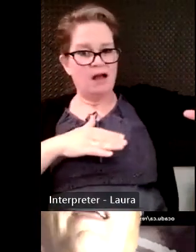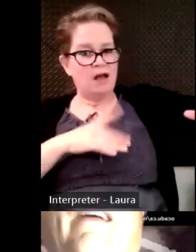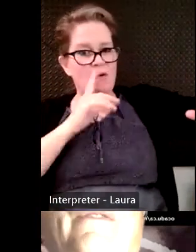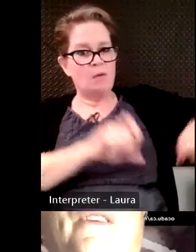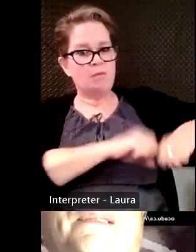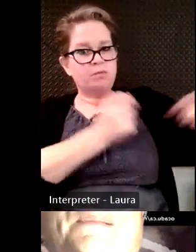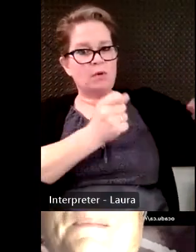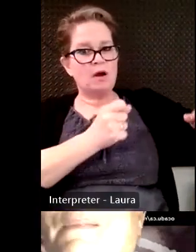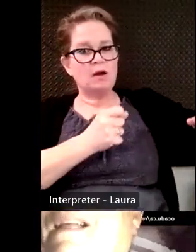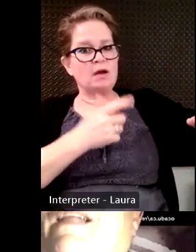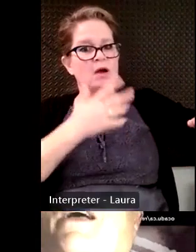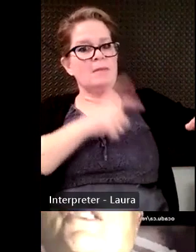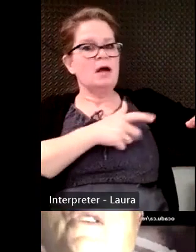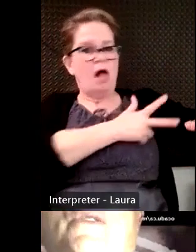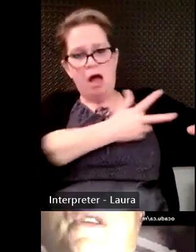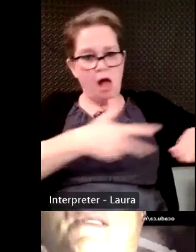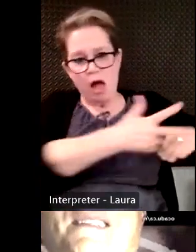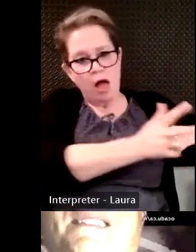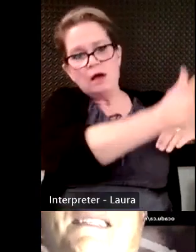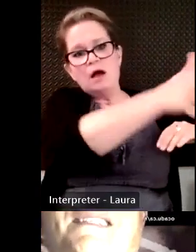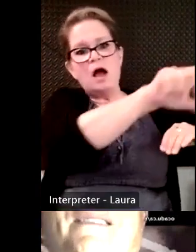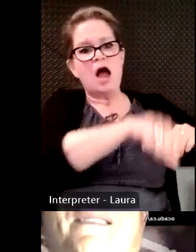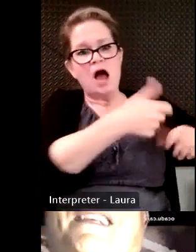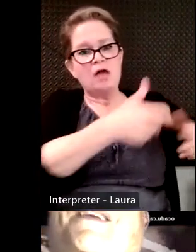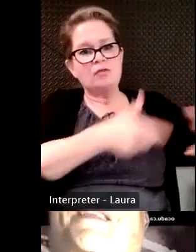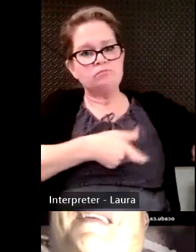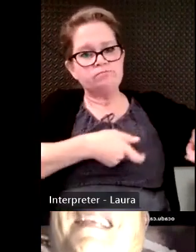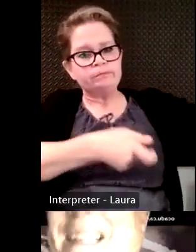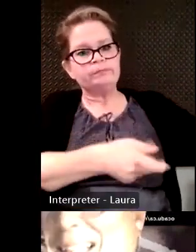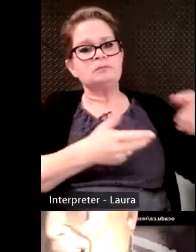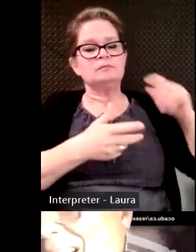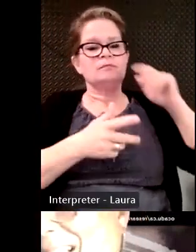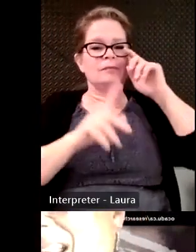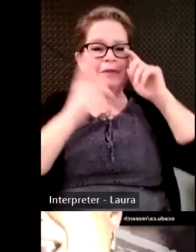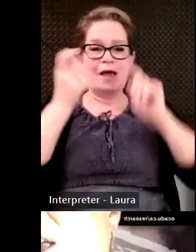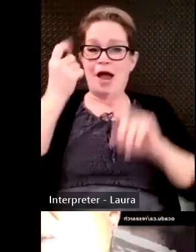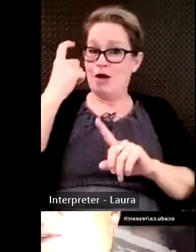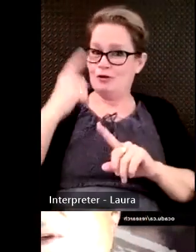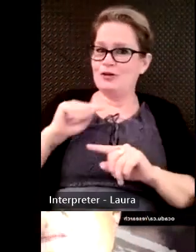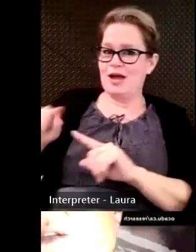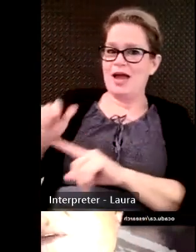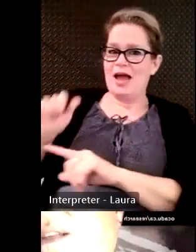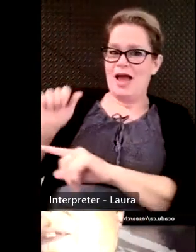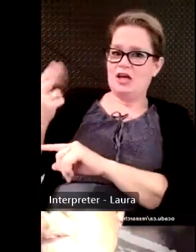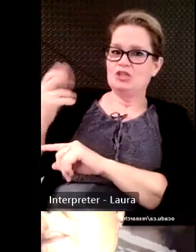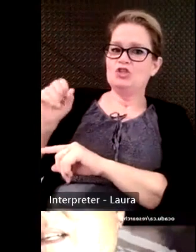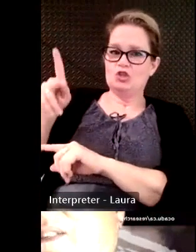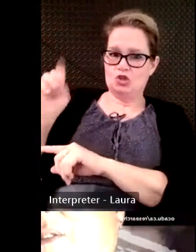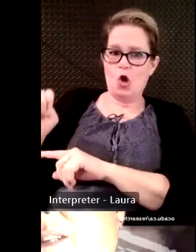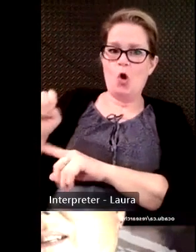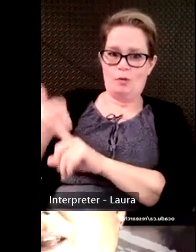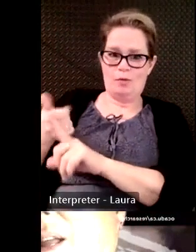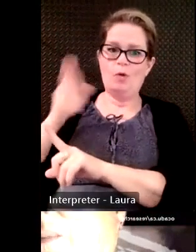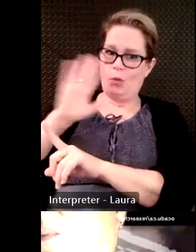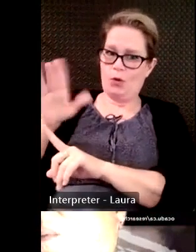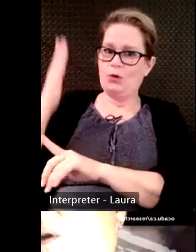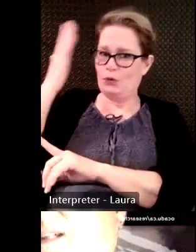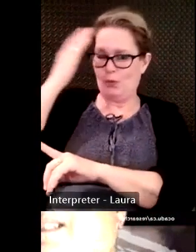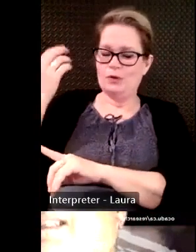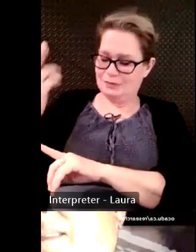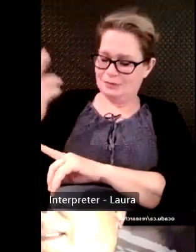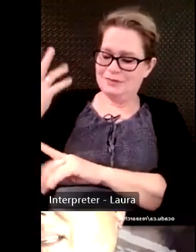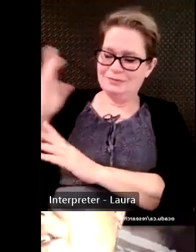or ever. And Ashok knows this because he dealt with it. We won't be grateful to be included. We